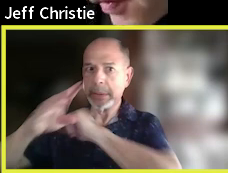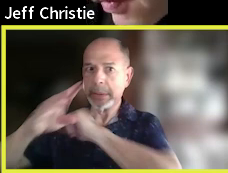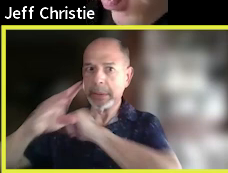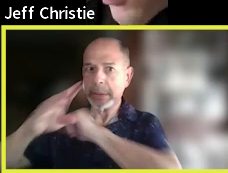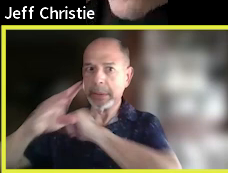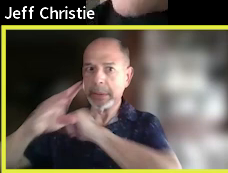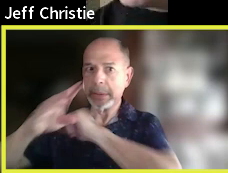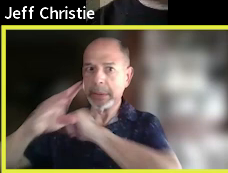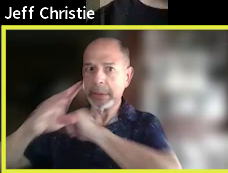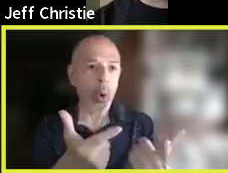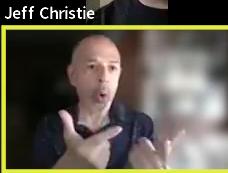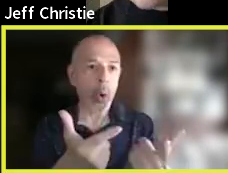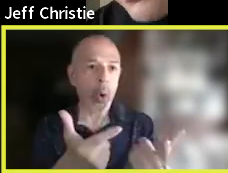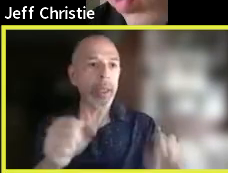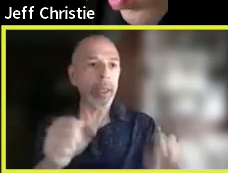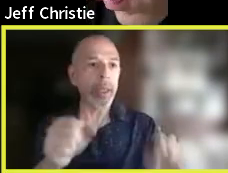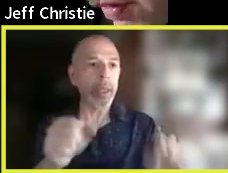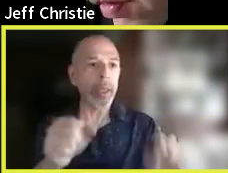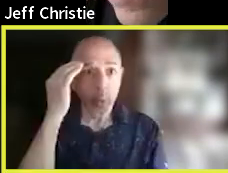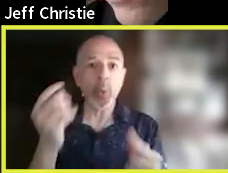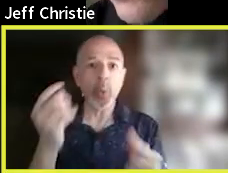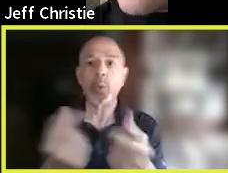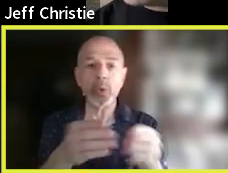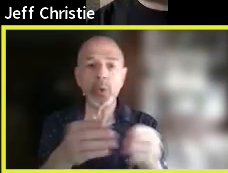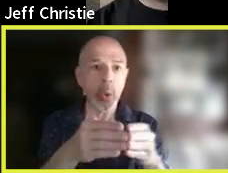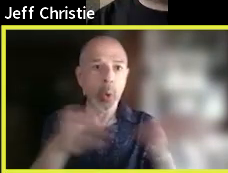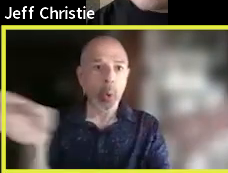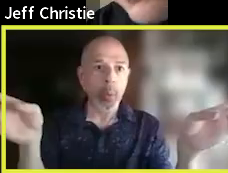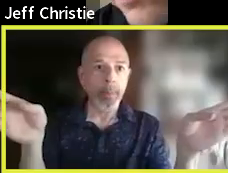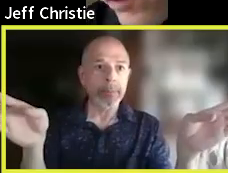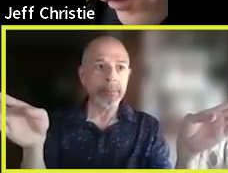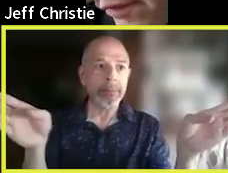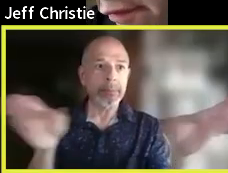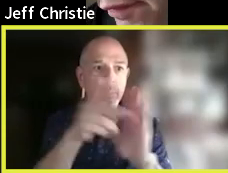update on where we are in terms of broadening the project and